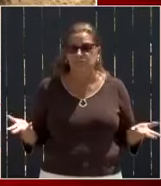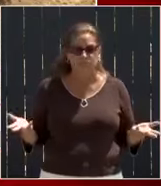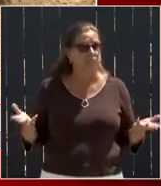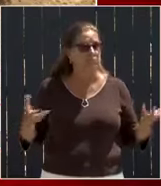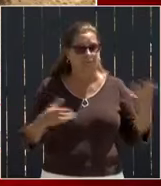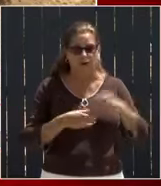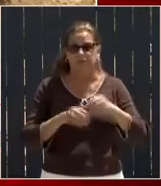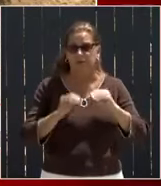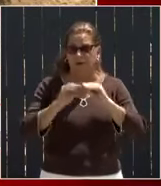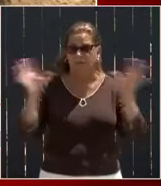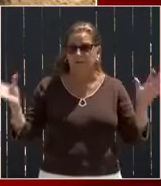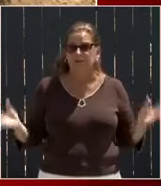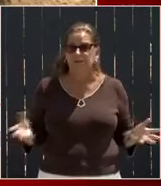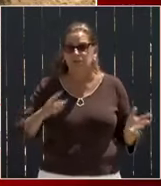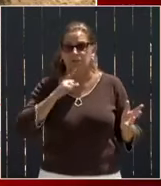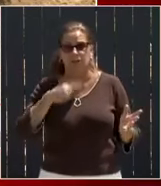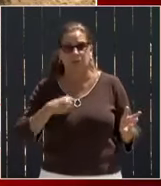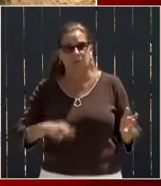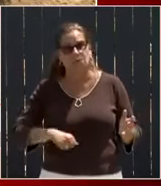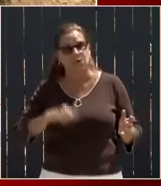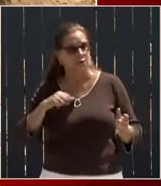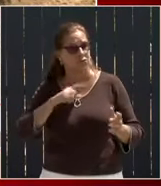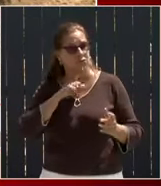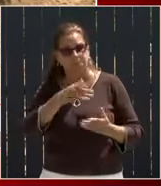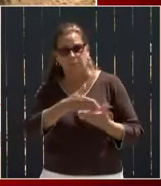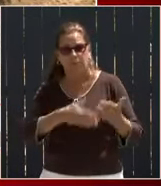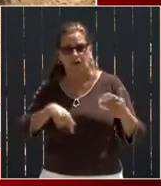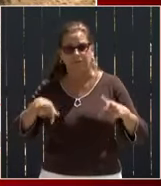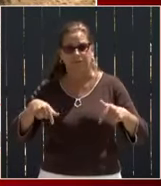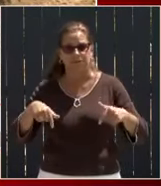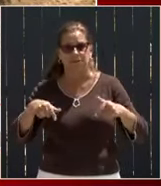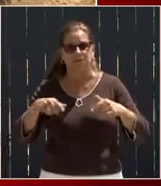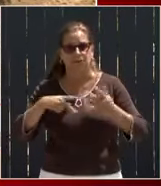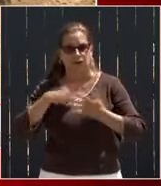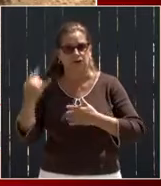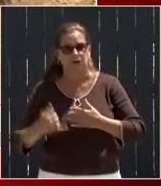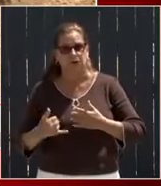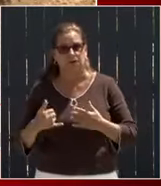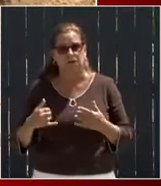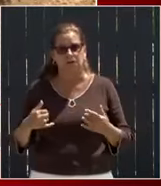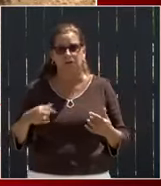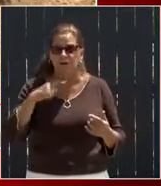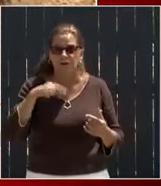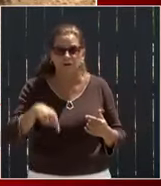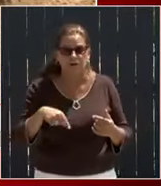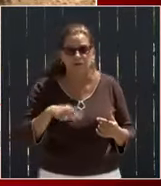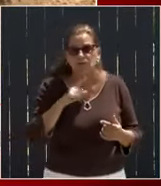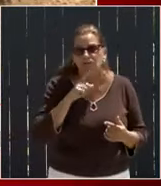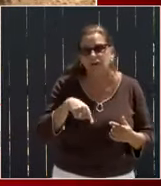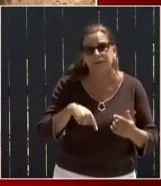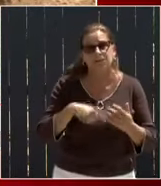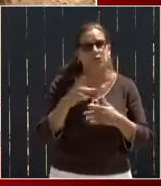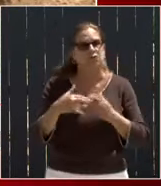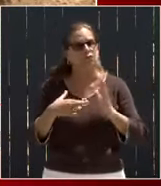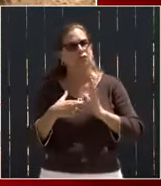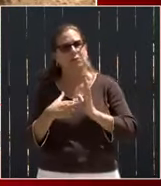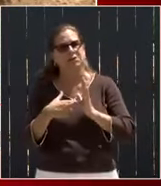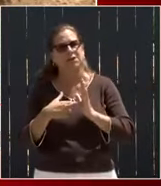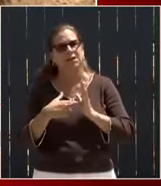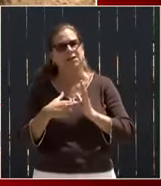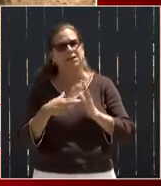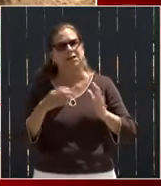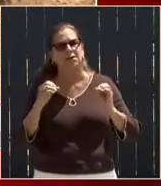that we are really proud to be a part of this. And as an aside, this project really represents an